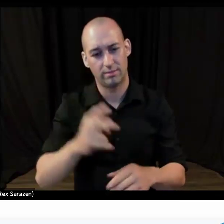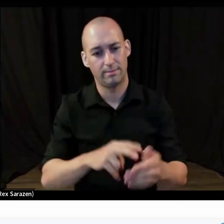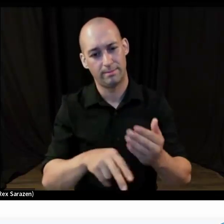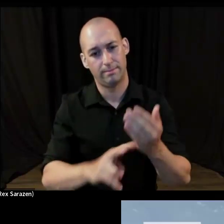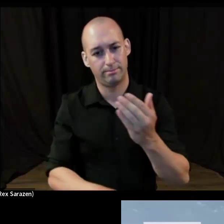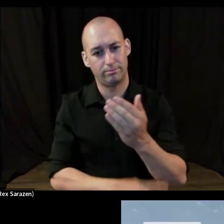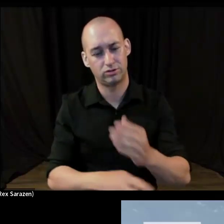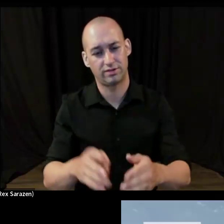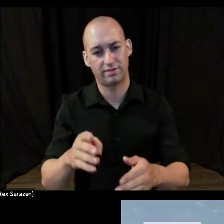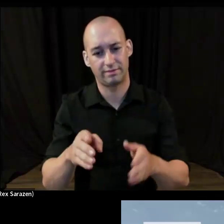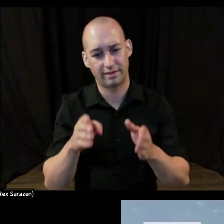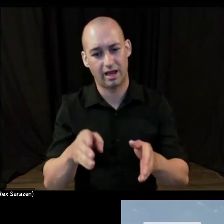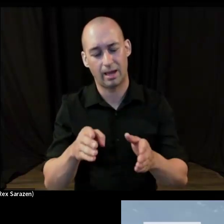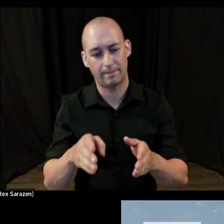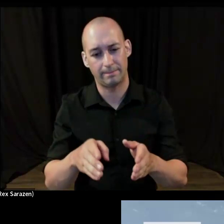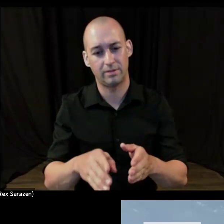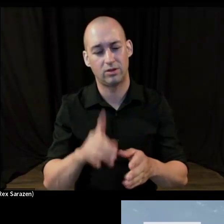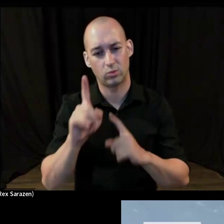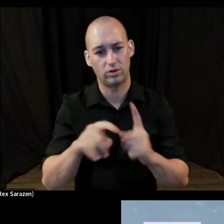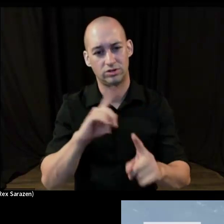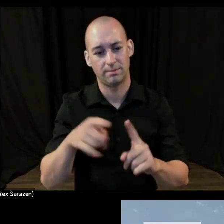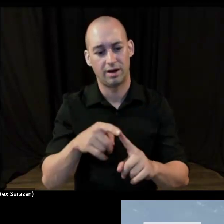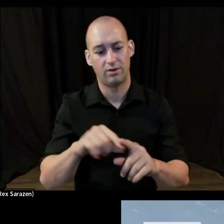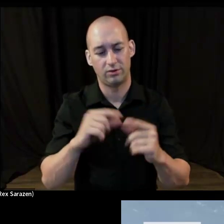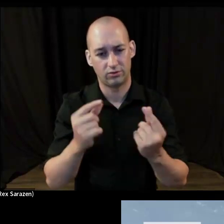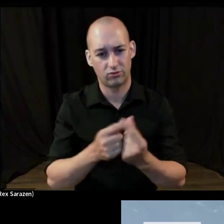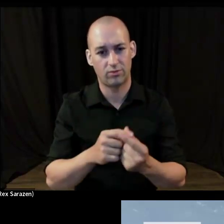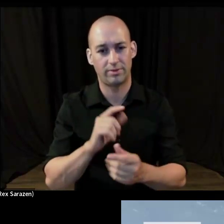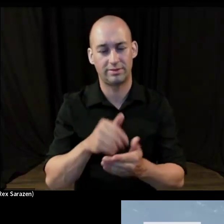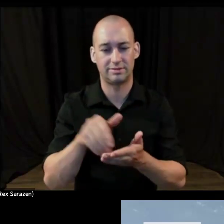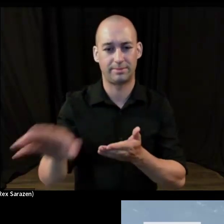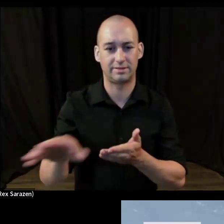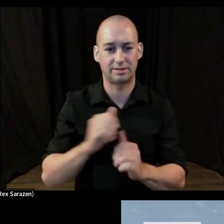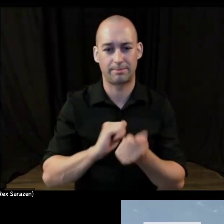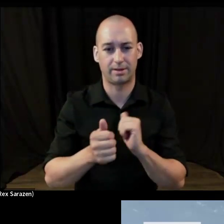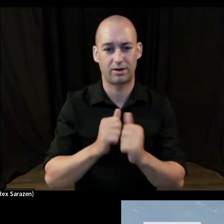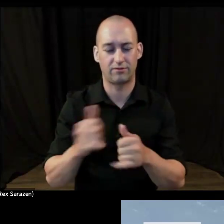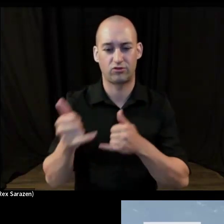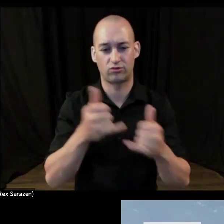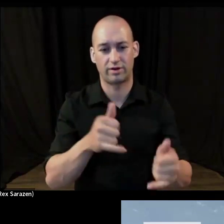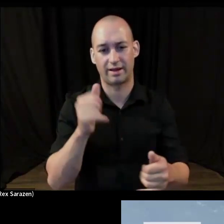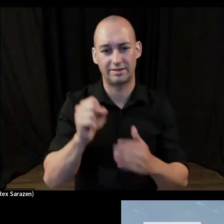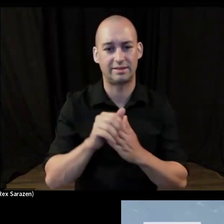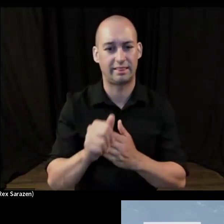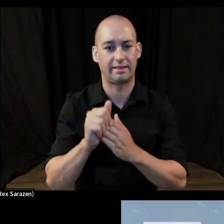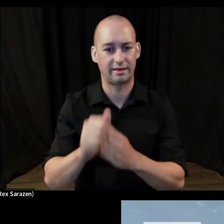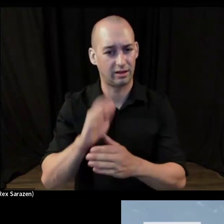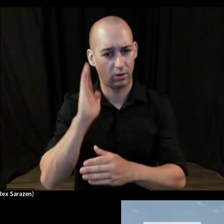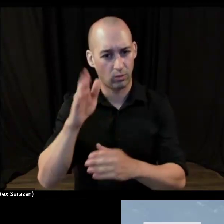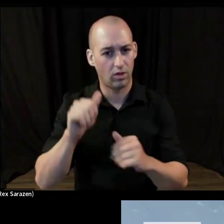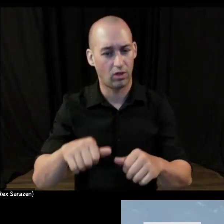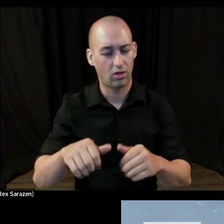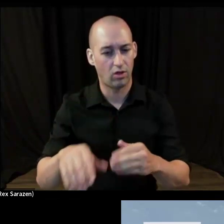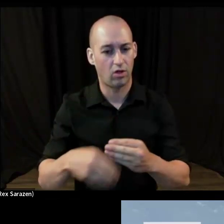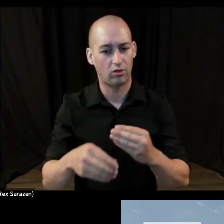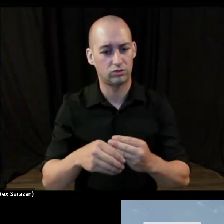about if an entity submits a competitive grant application as a lead, would they also be able to apply it as a